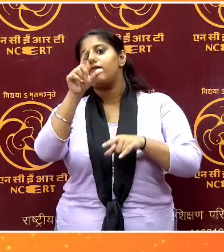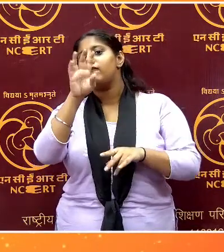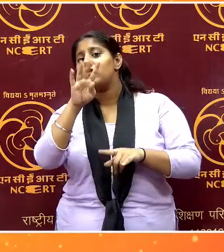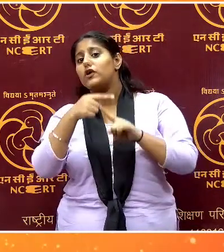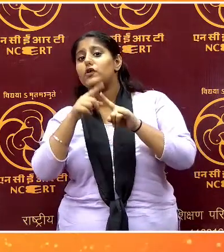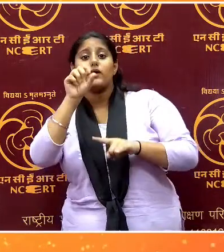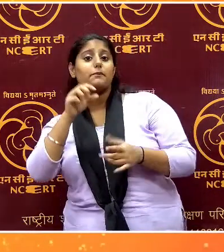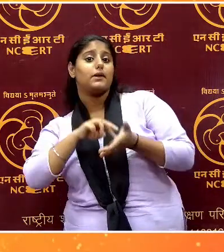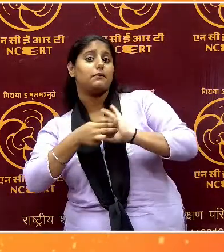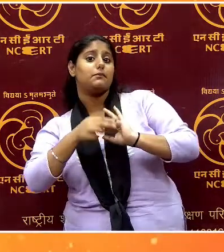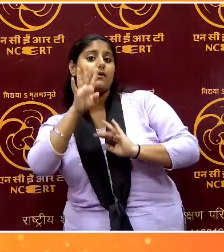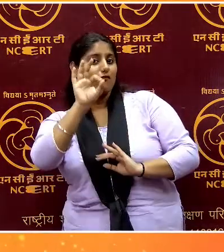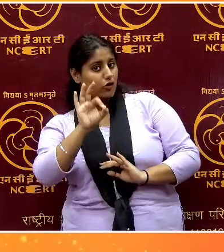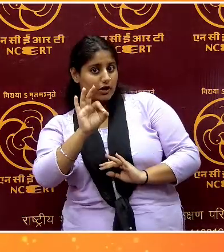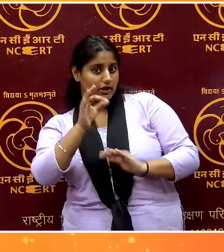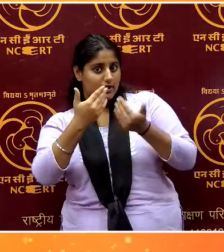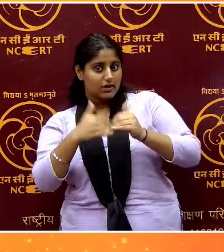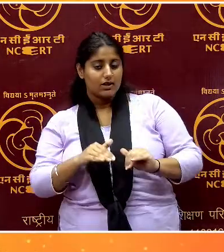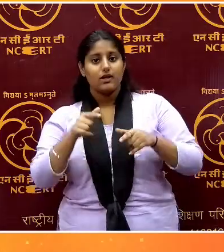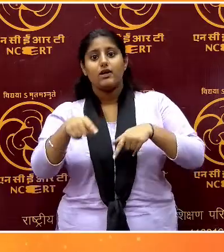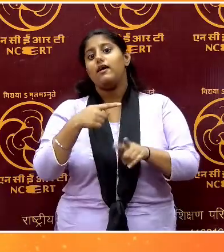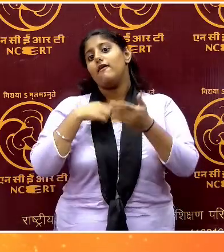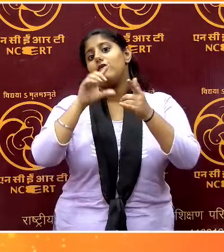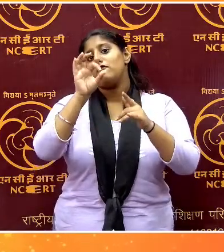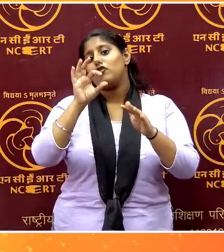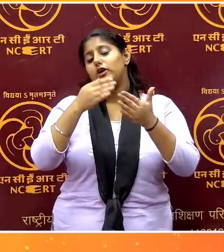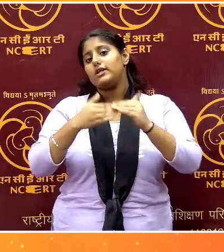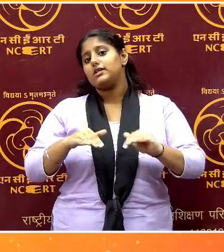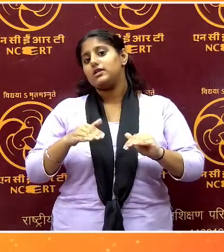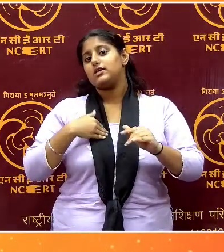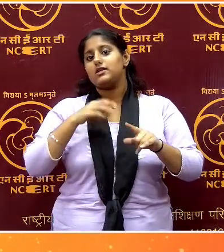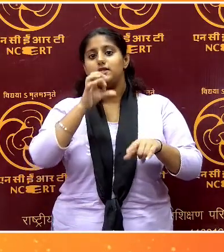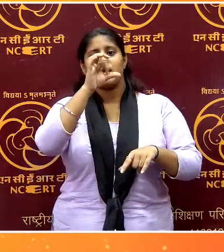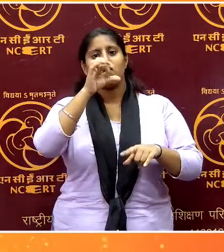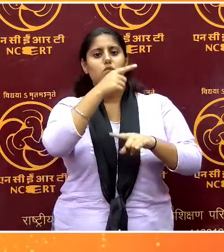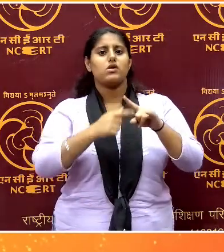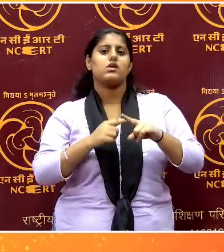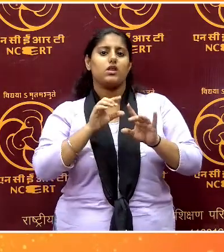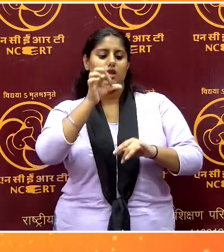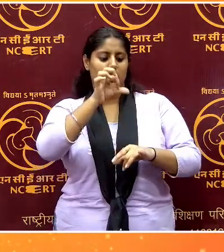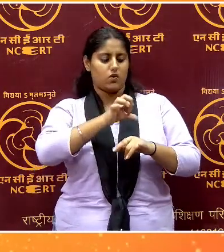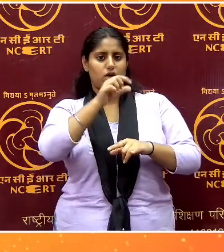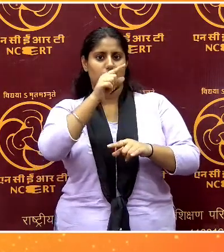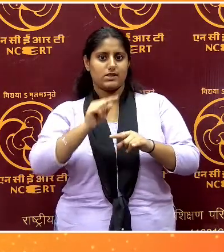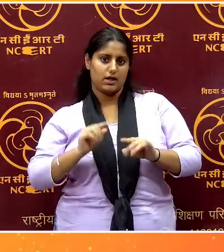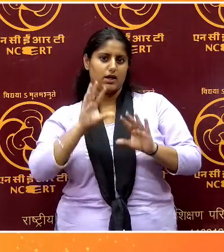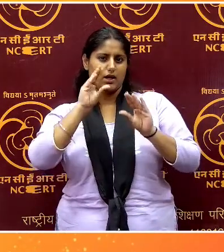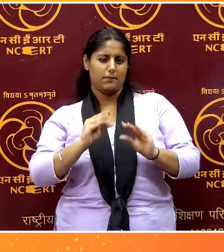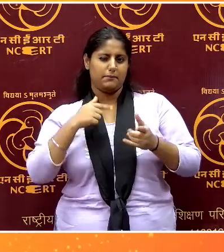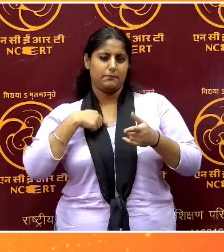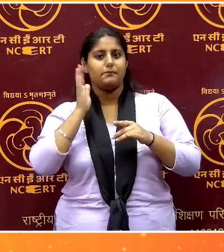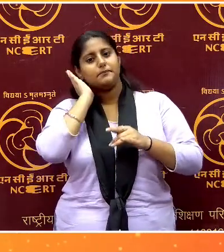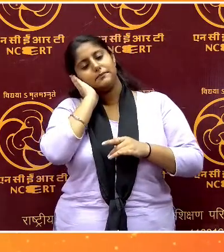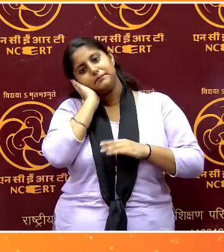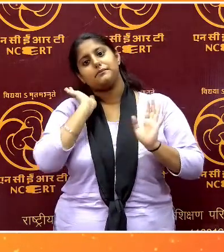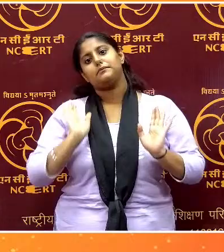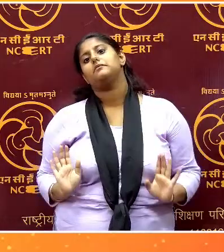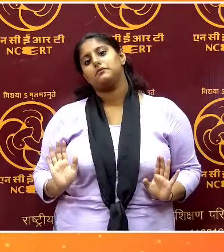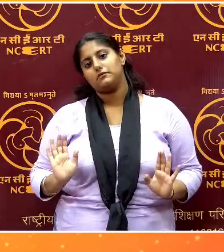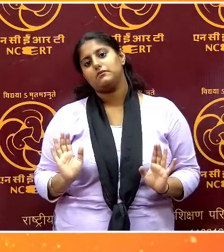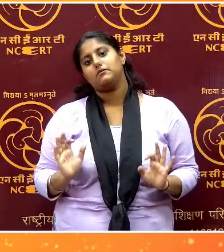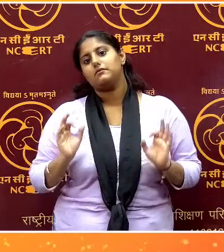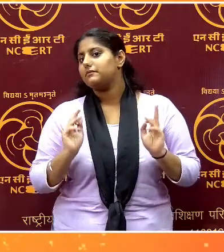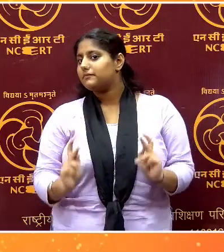is 40 children. They never sleep at least 9 hours in a night. That is, they always sleep less than 9